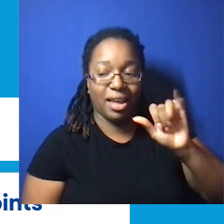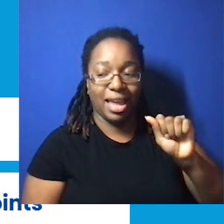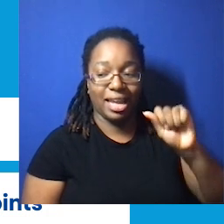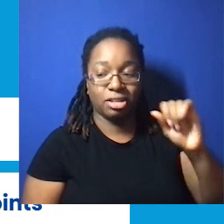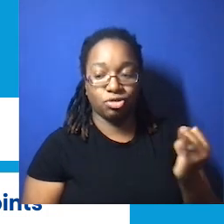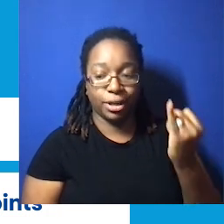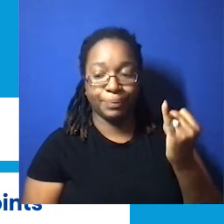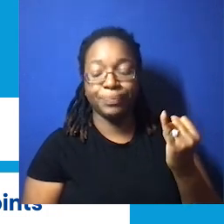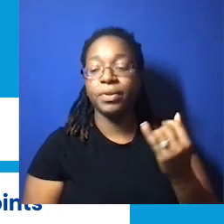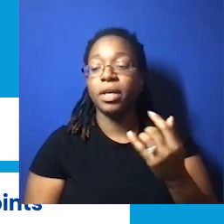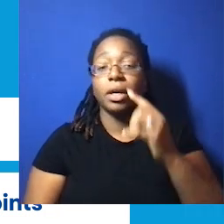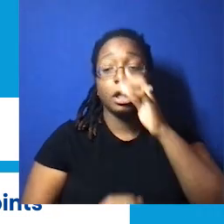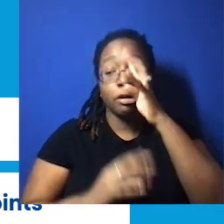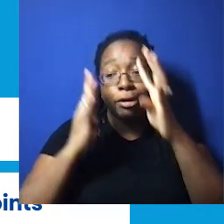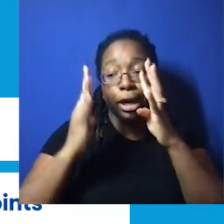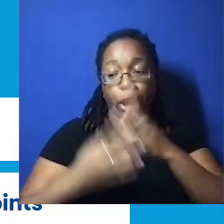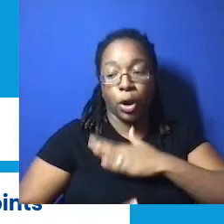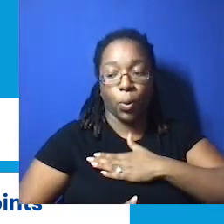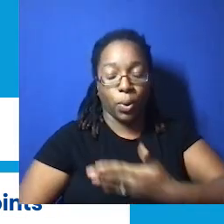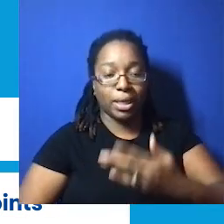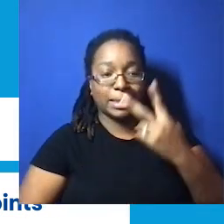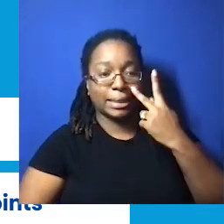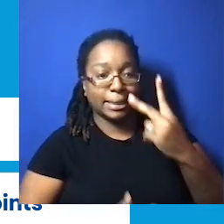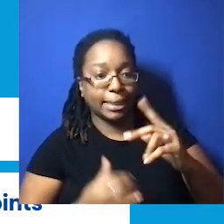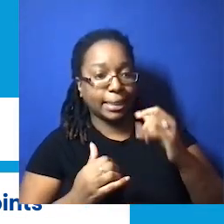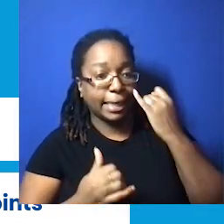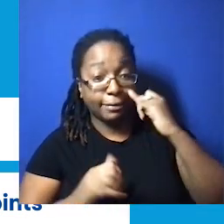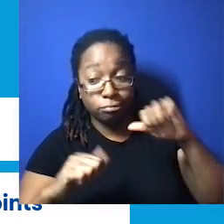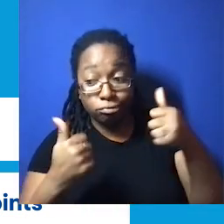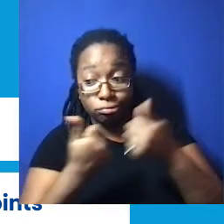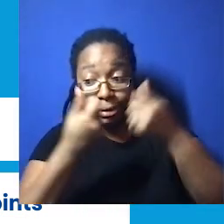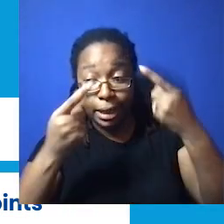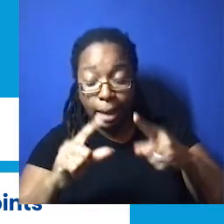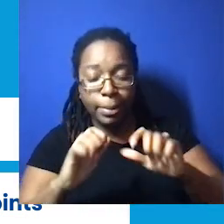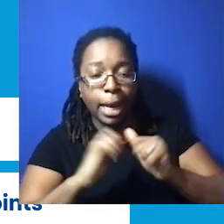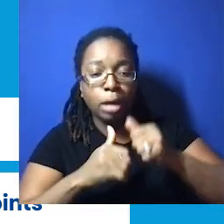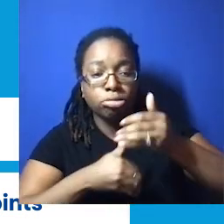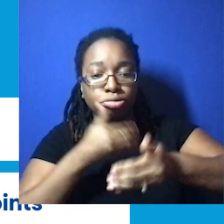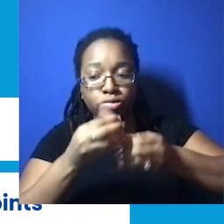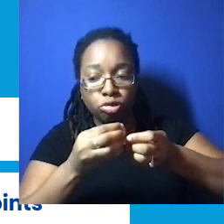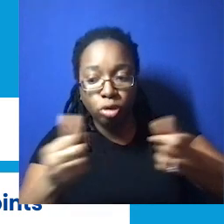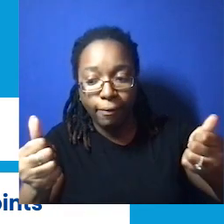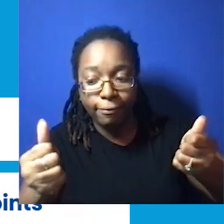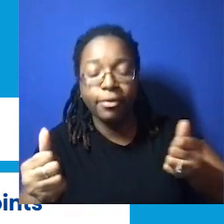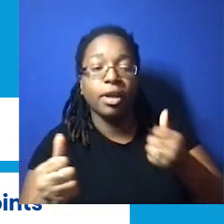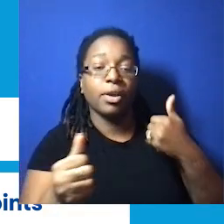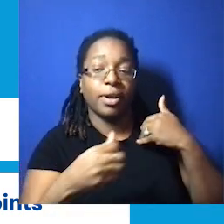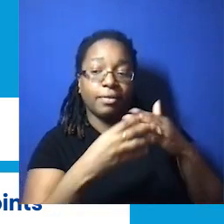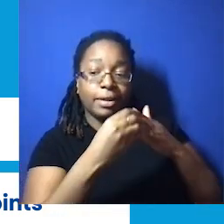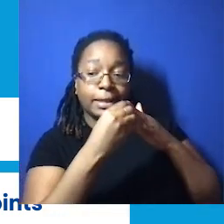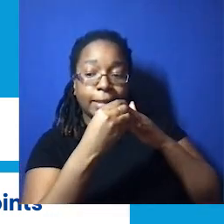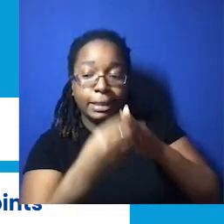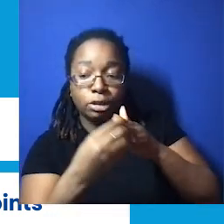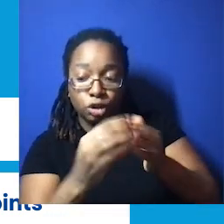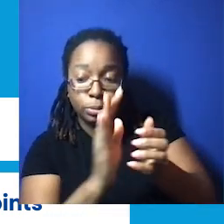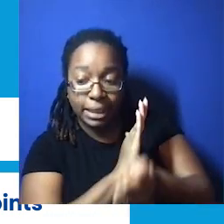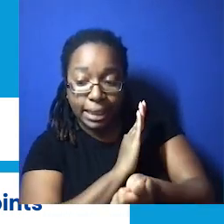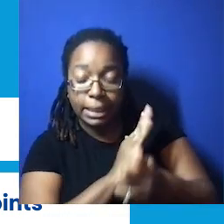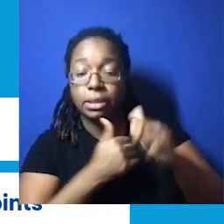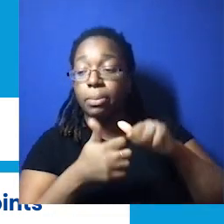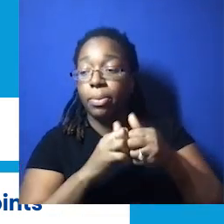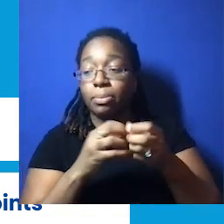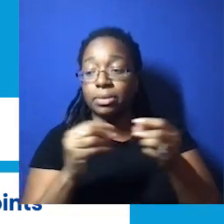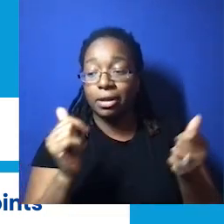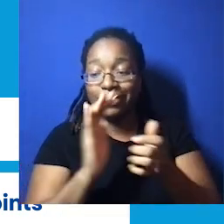and willingness to navigate a challenging situation. You have leadership and or problem-solving initiative. And then finally,